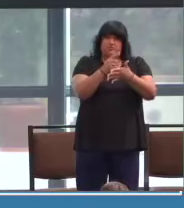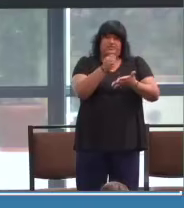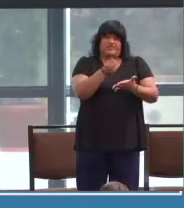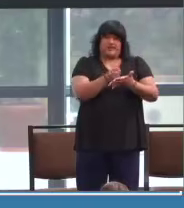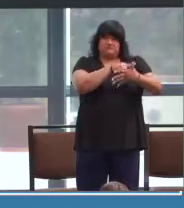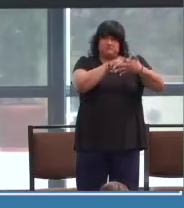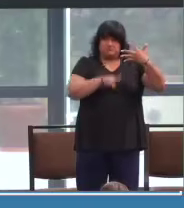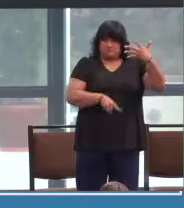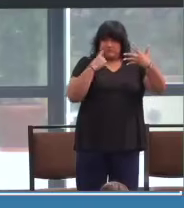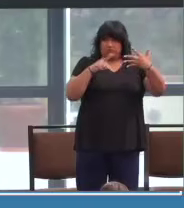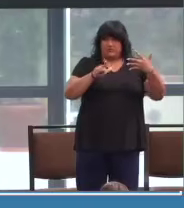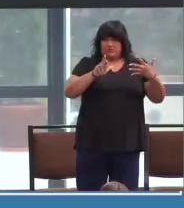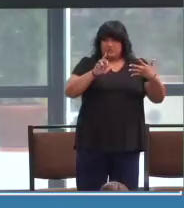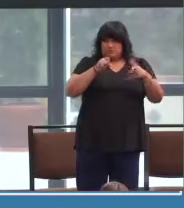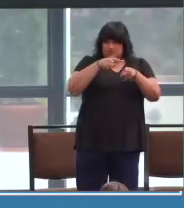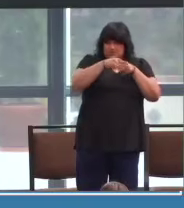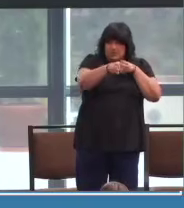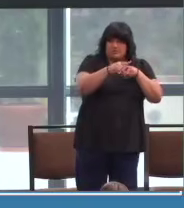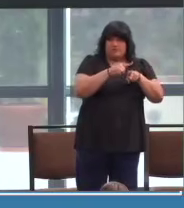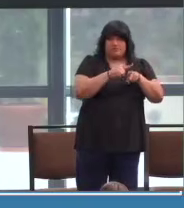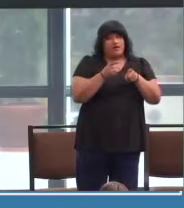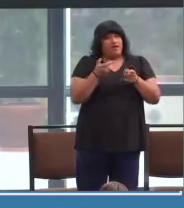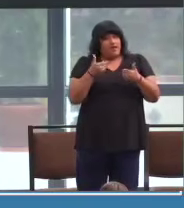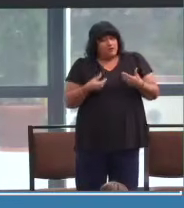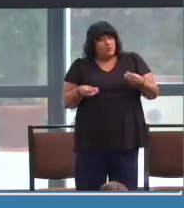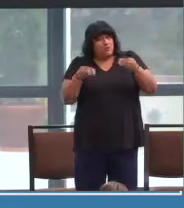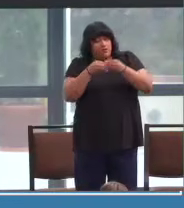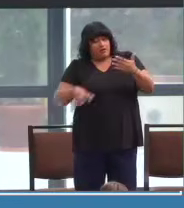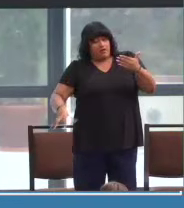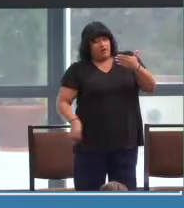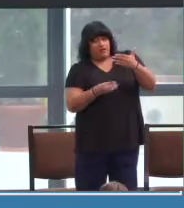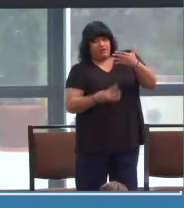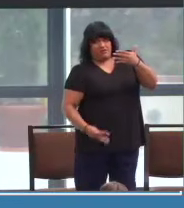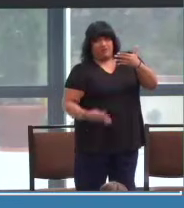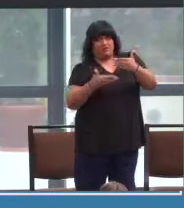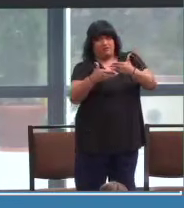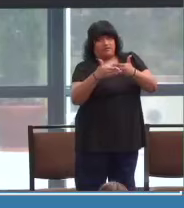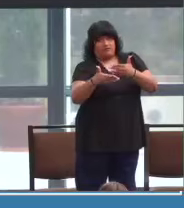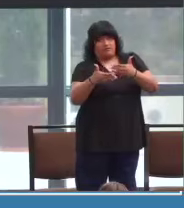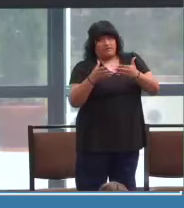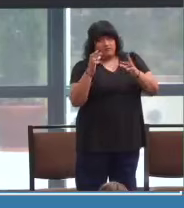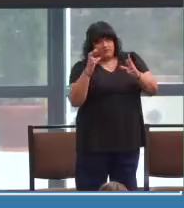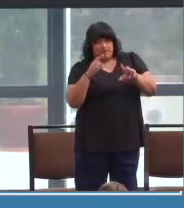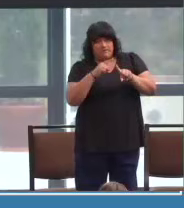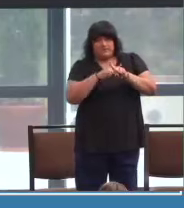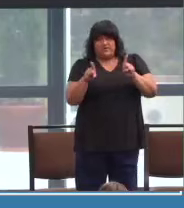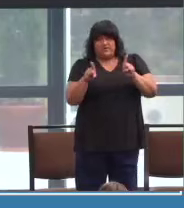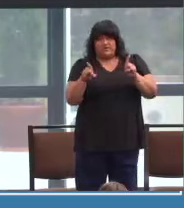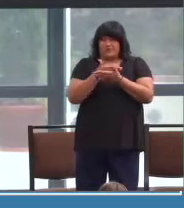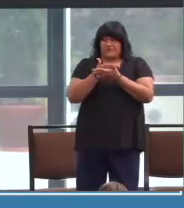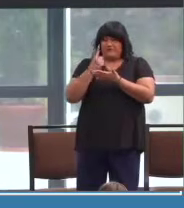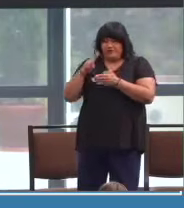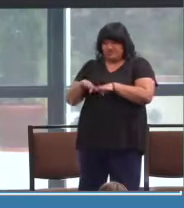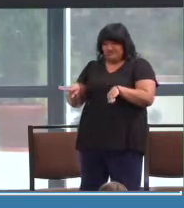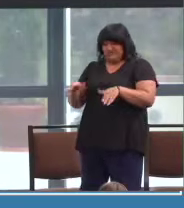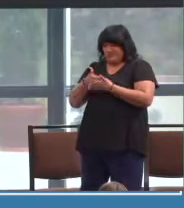lupus, although we have more in the pipeline, thankfully. But unfortunately for Sjogren's disease, we don't have any approved therapies, and hopefully that's going to